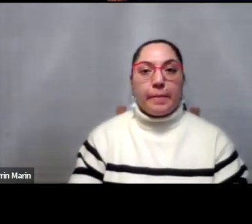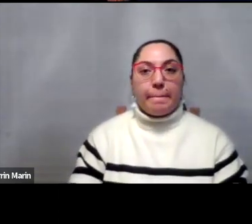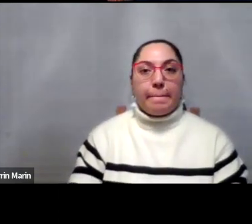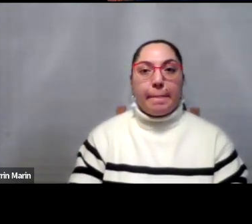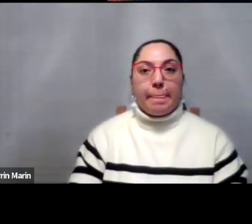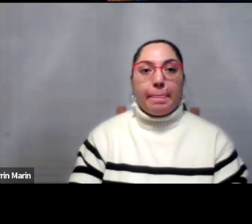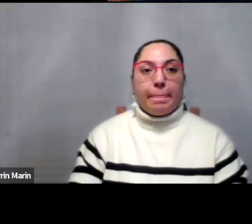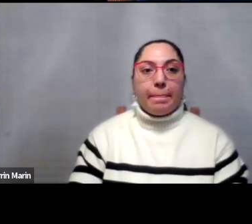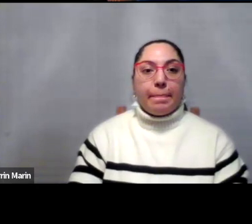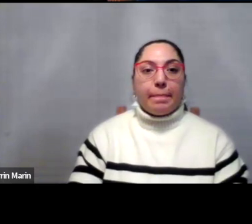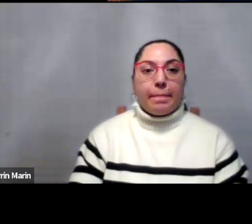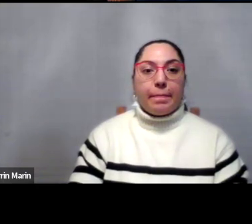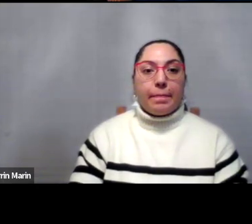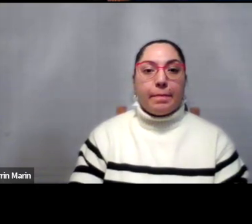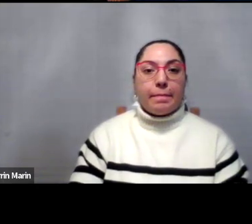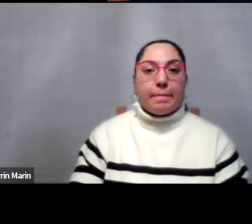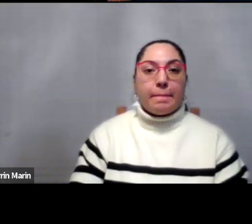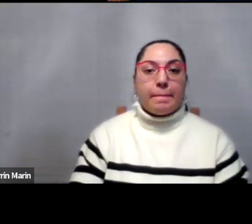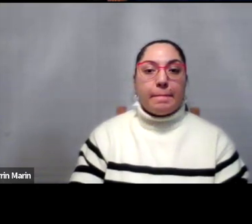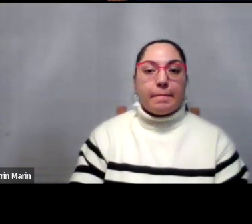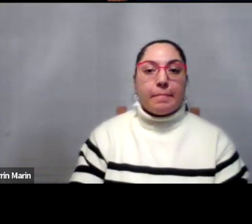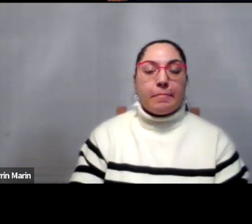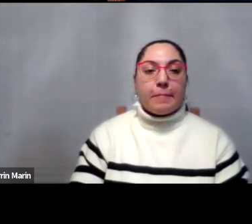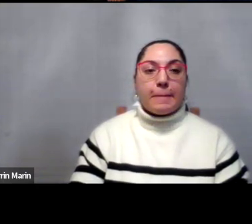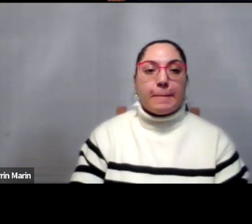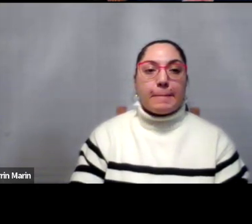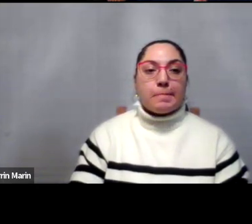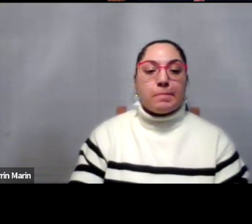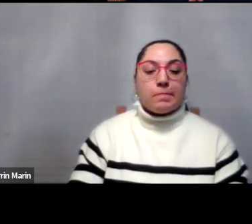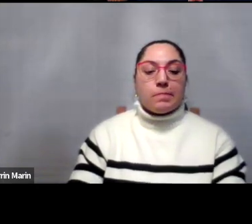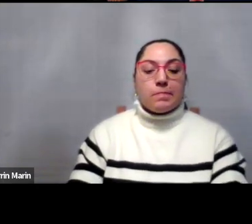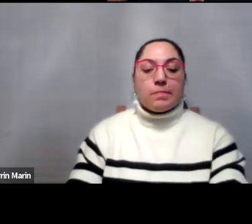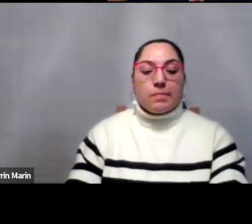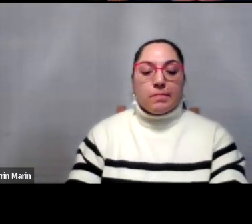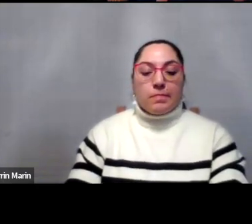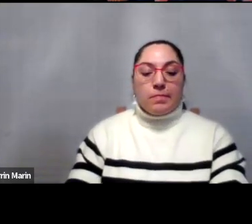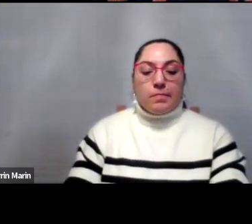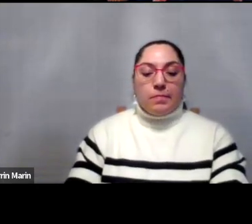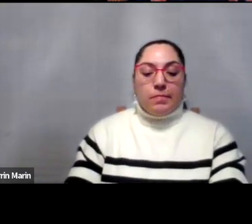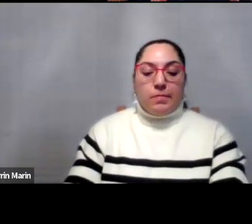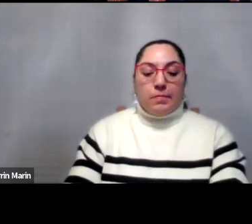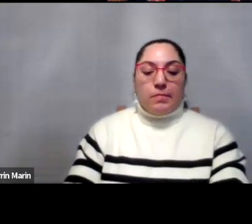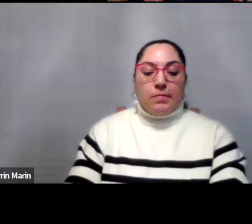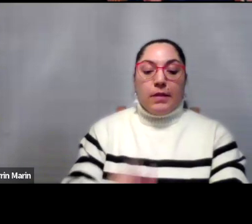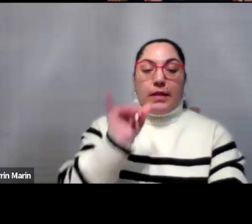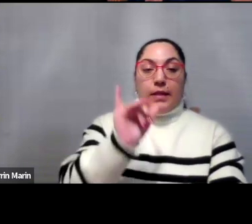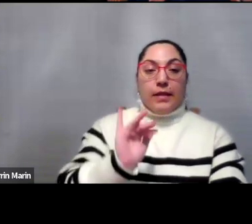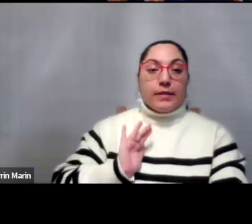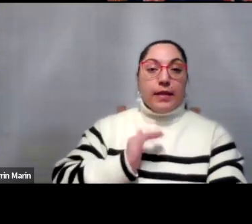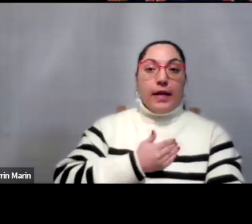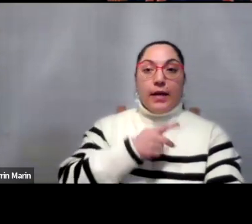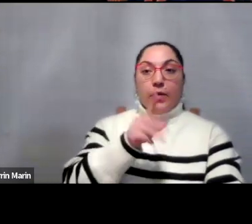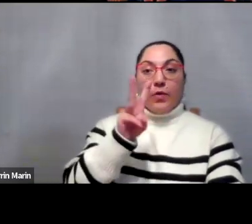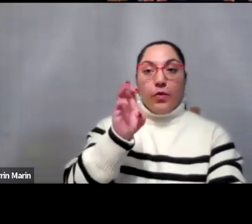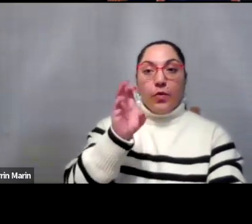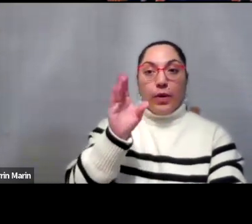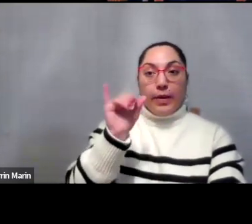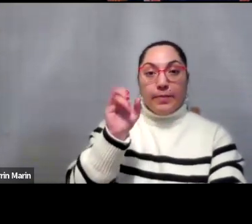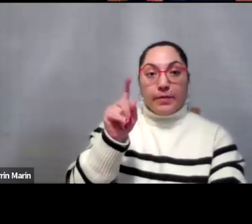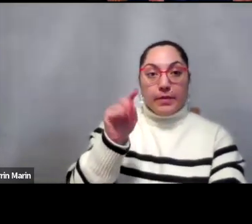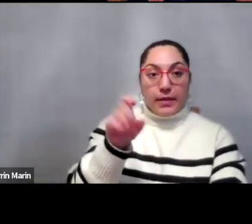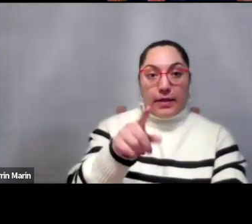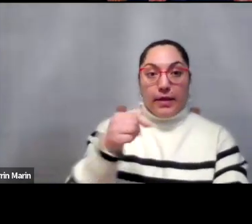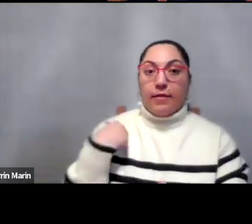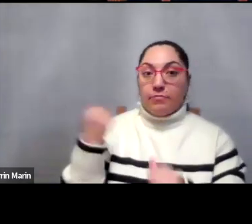I want to leave some time for questions here, so I will wrap up quickly. Here's our website. More information about all